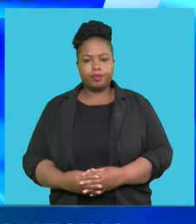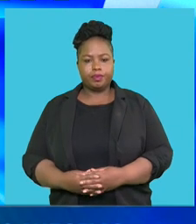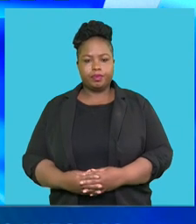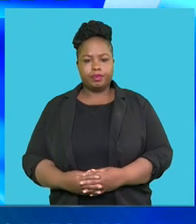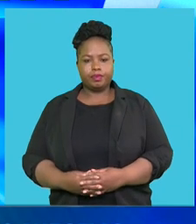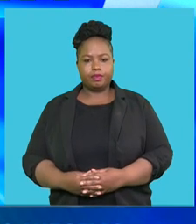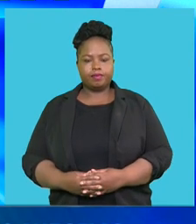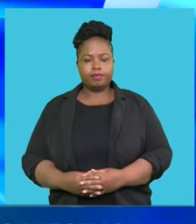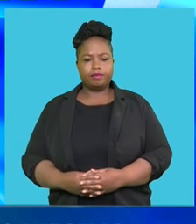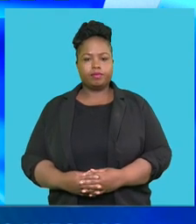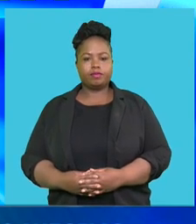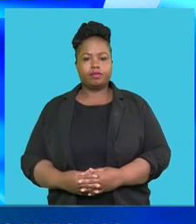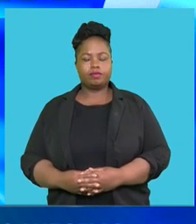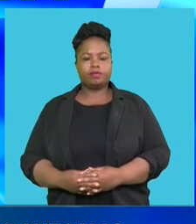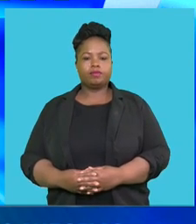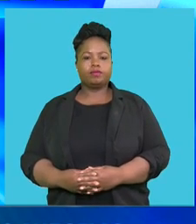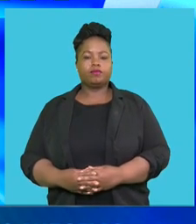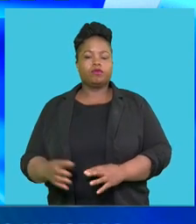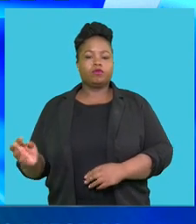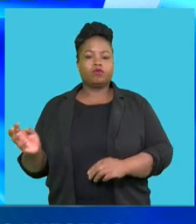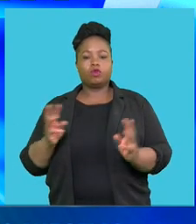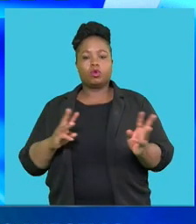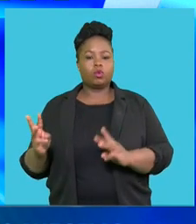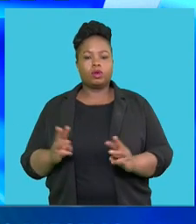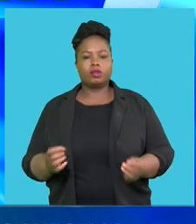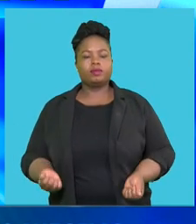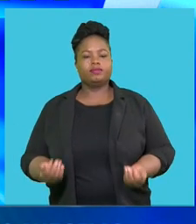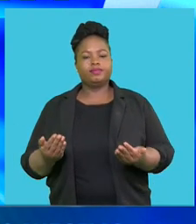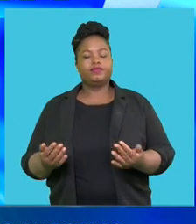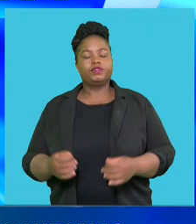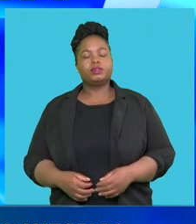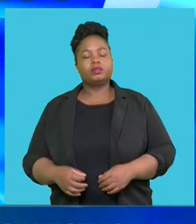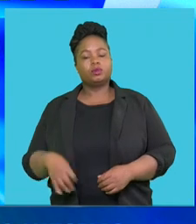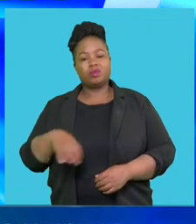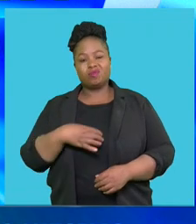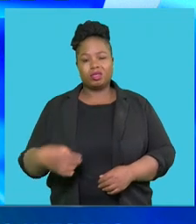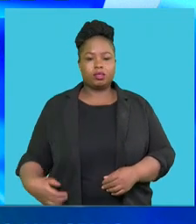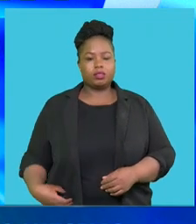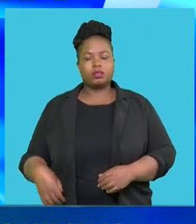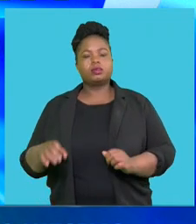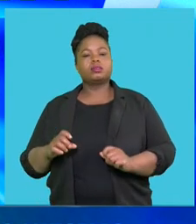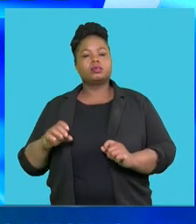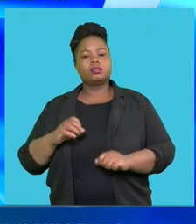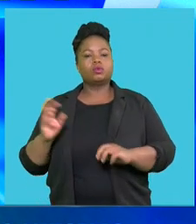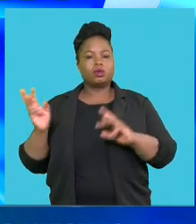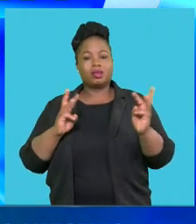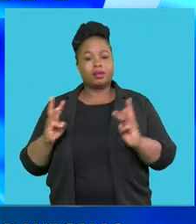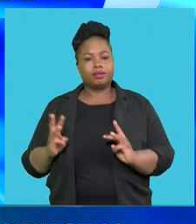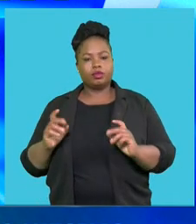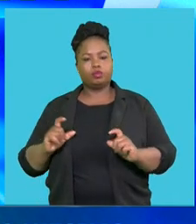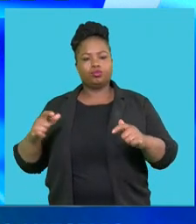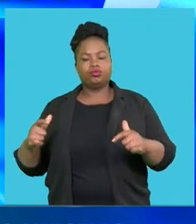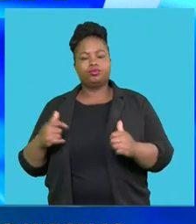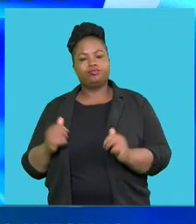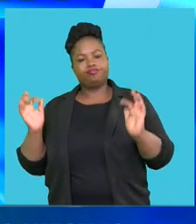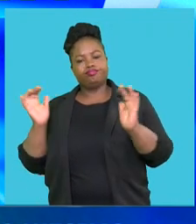Iko mishane pegelela esimo sezulu gulele ya zuange Presidential Climate Commission go limlua se mzini Iba mpege umshanga